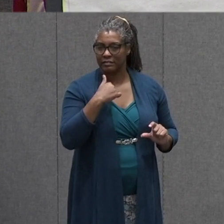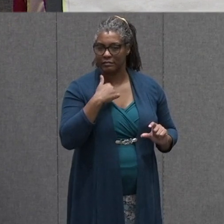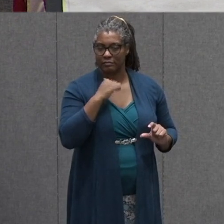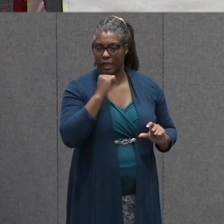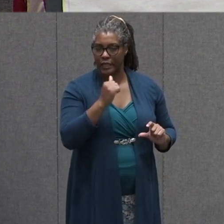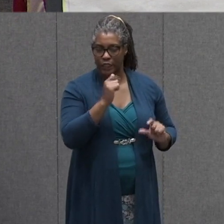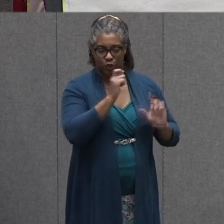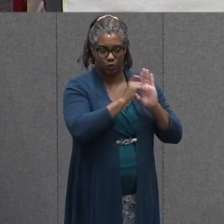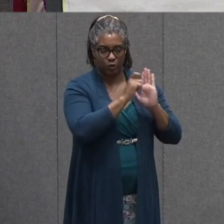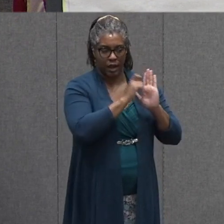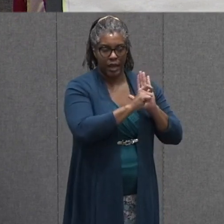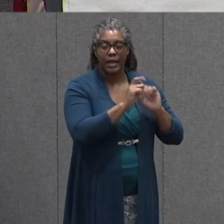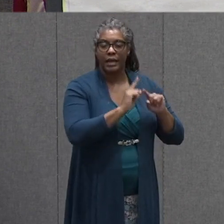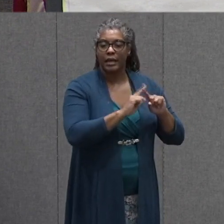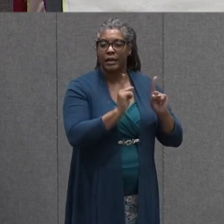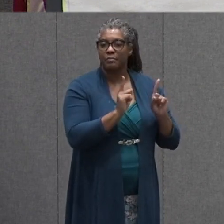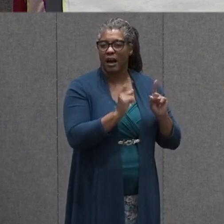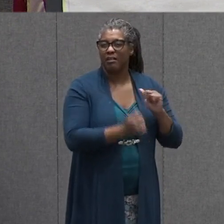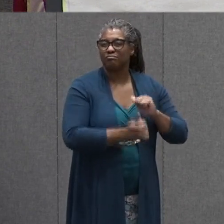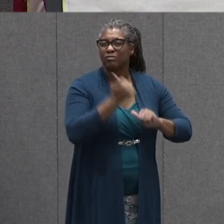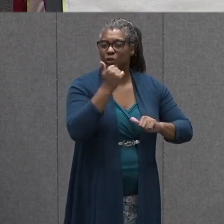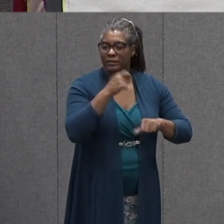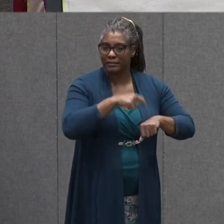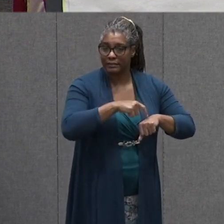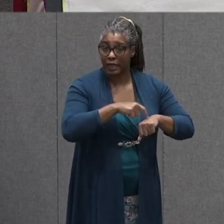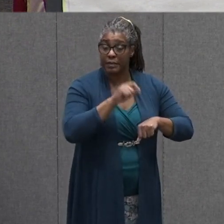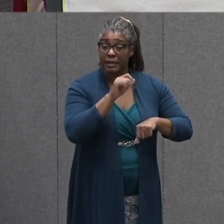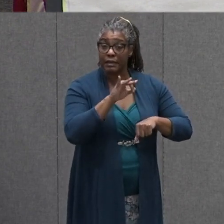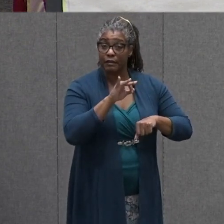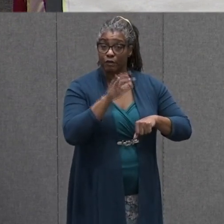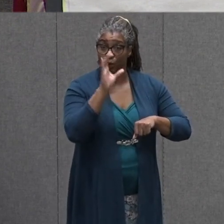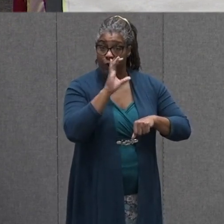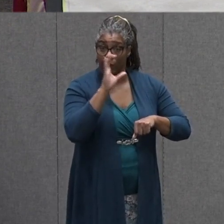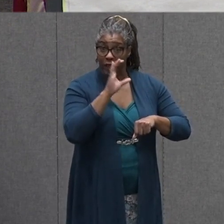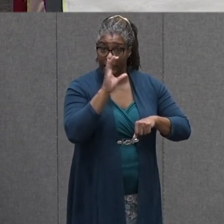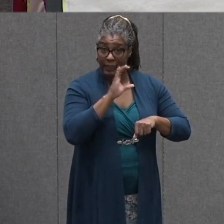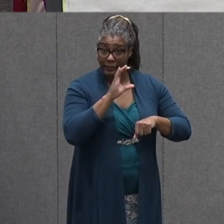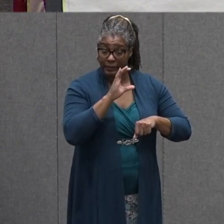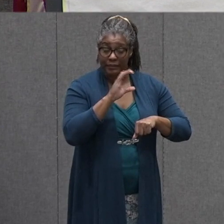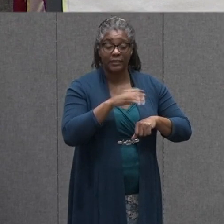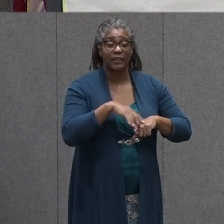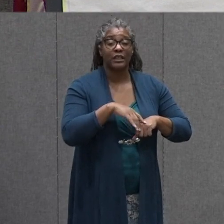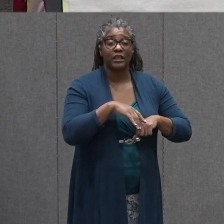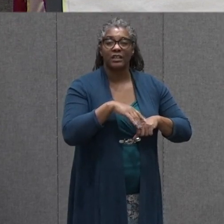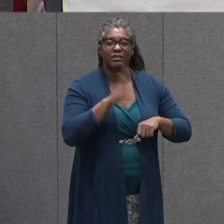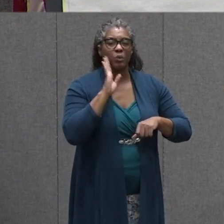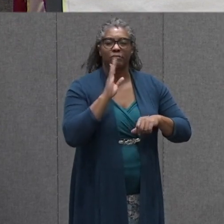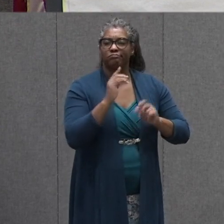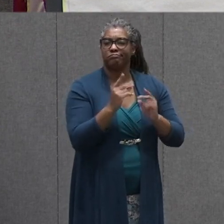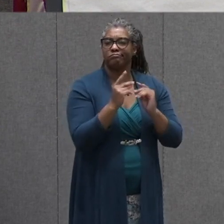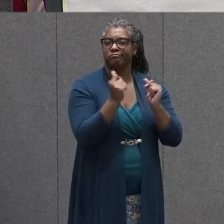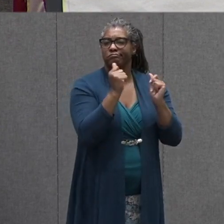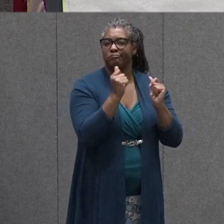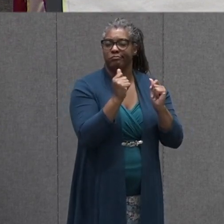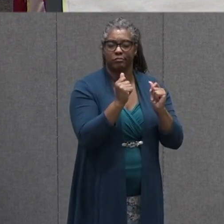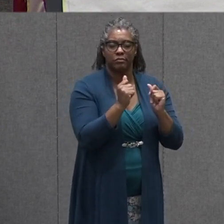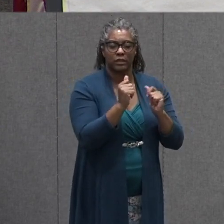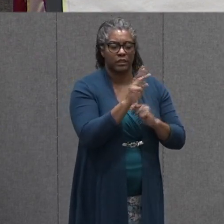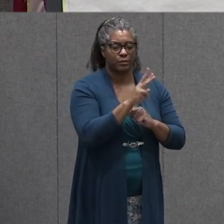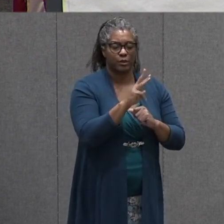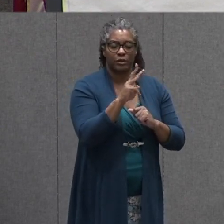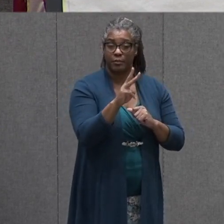The wind blows harder. The flower has lost almost all of its petals. It sways and bends away from